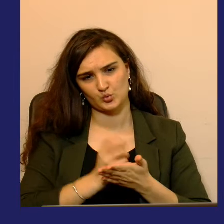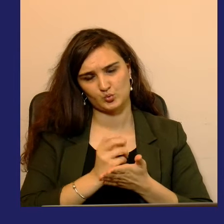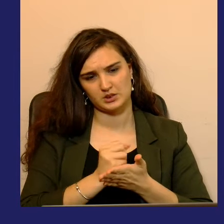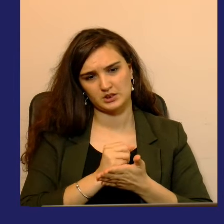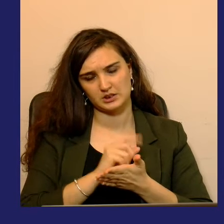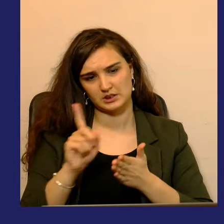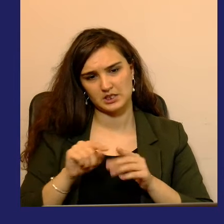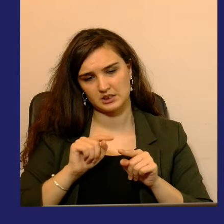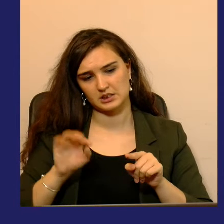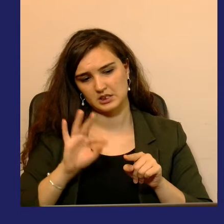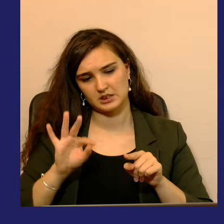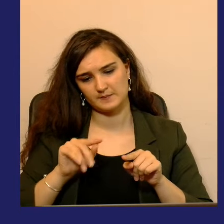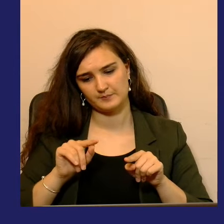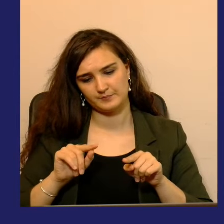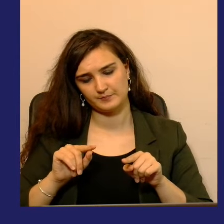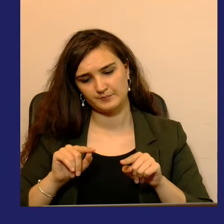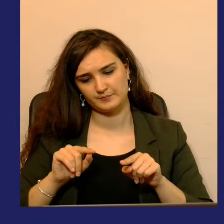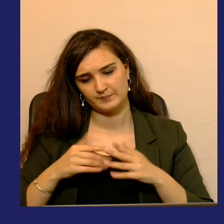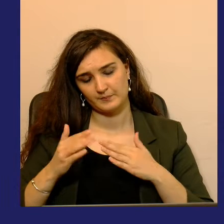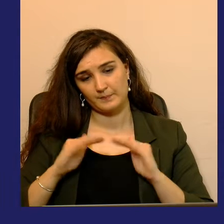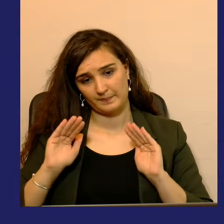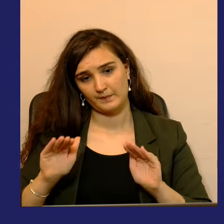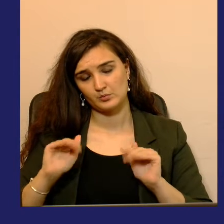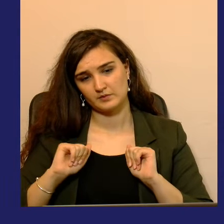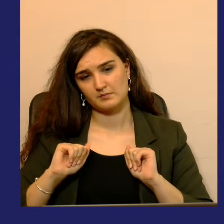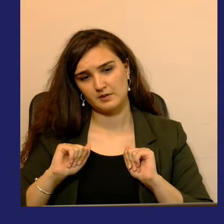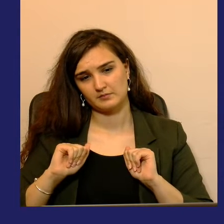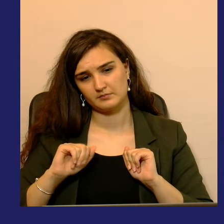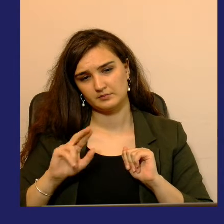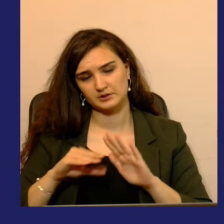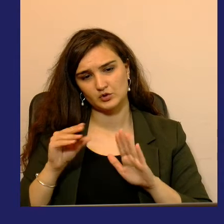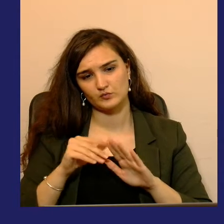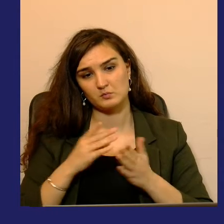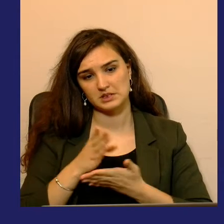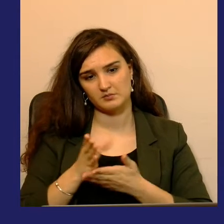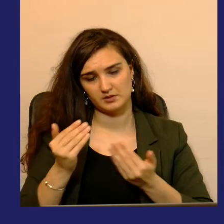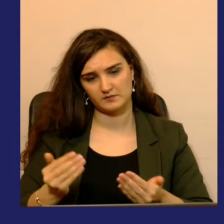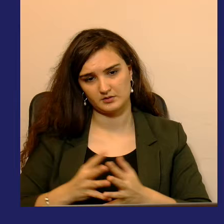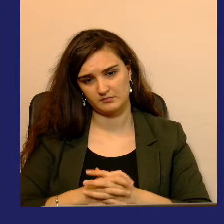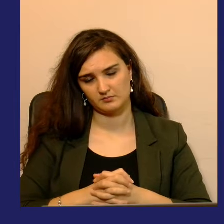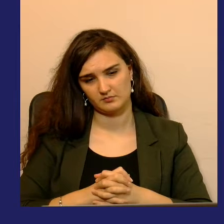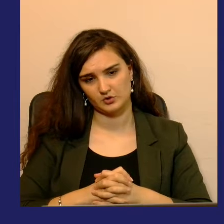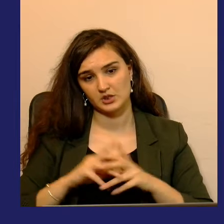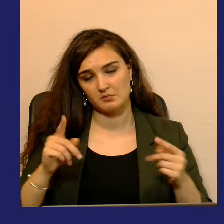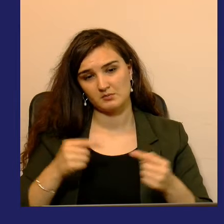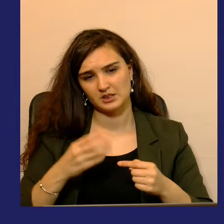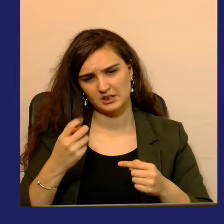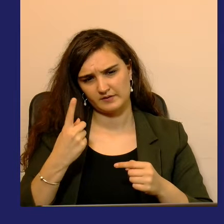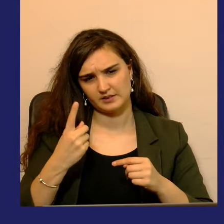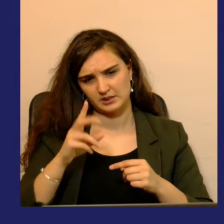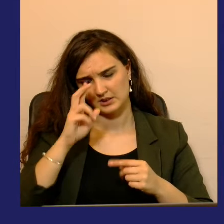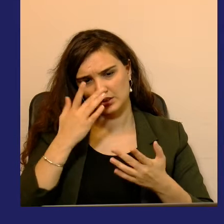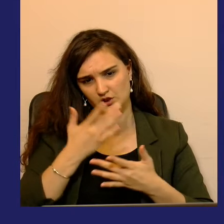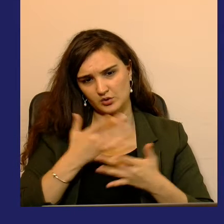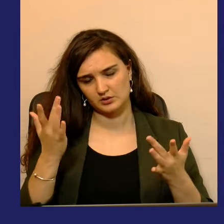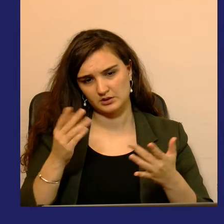at its hands for electoral purposes. Therefore, a number of public institutions, instead of